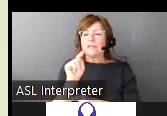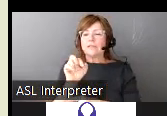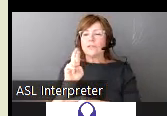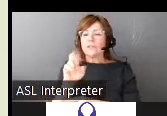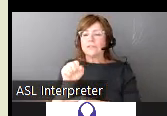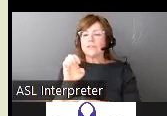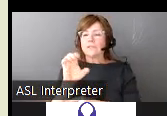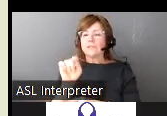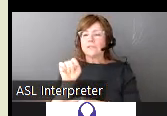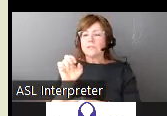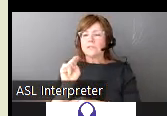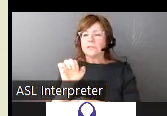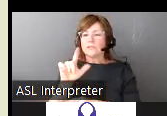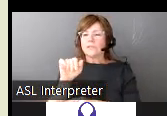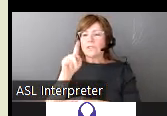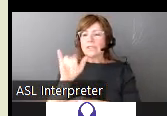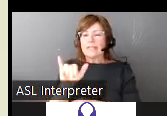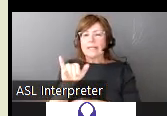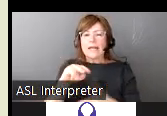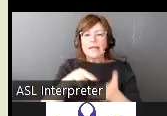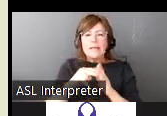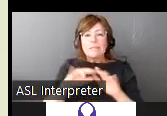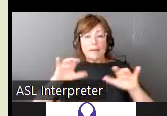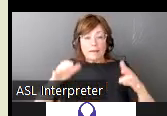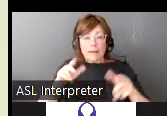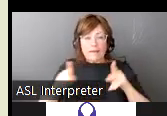highlights the complexity surrounding social